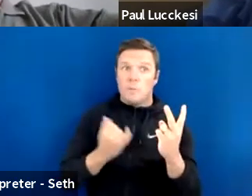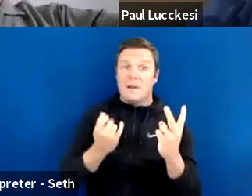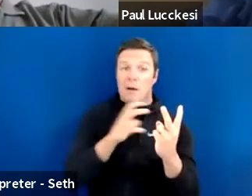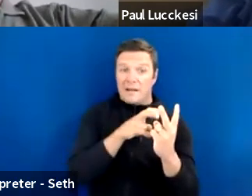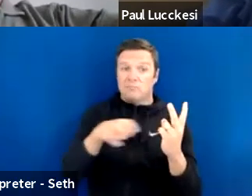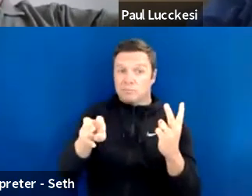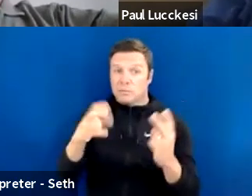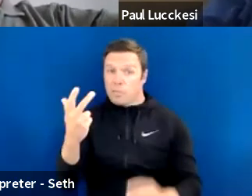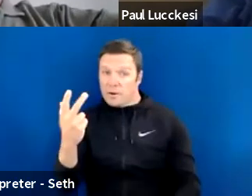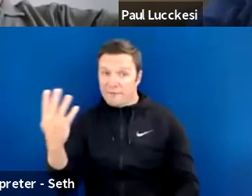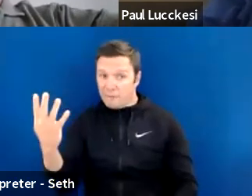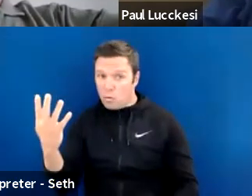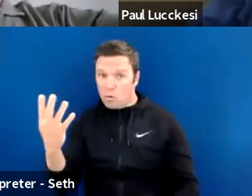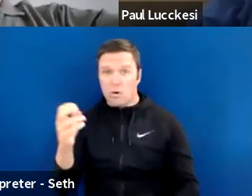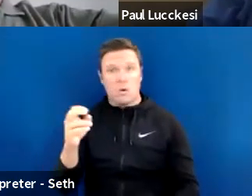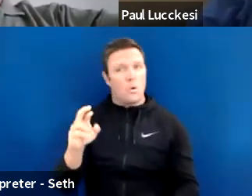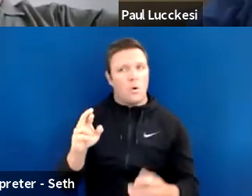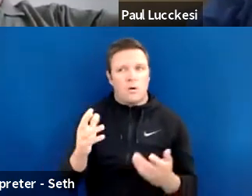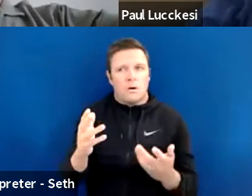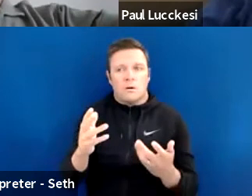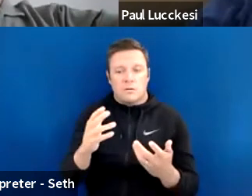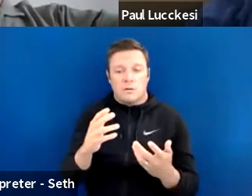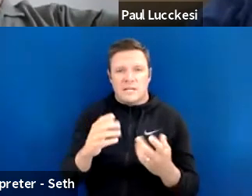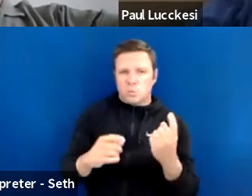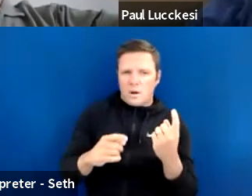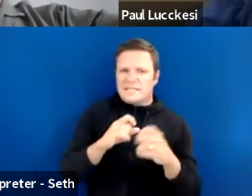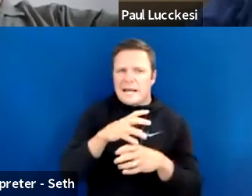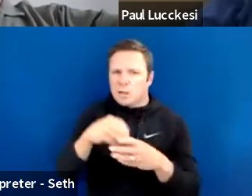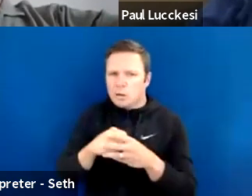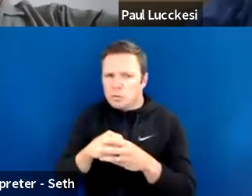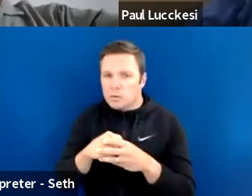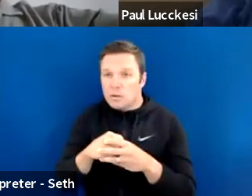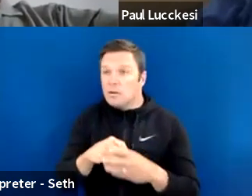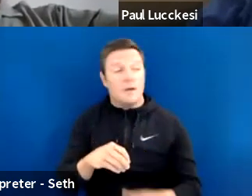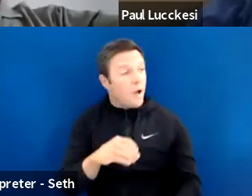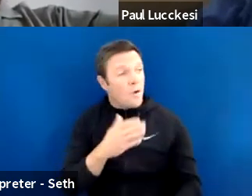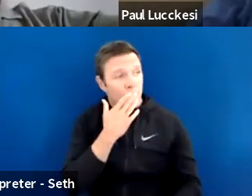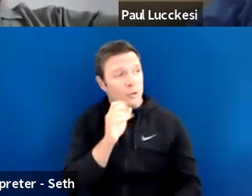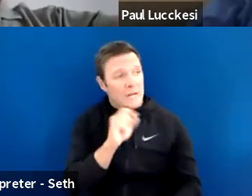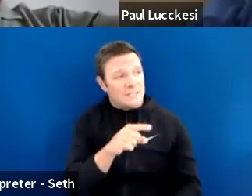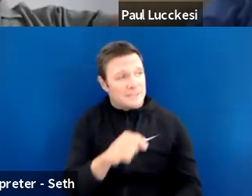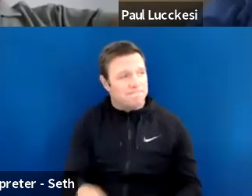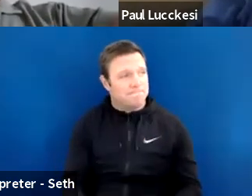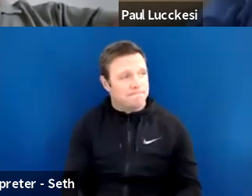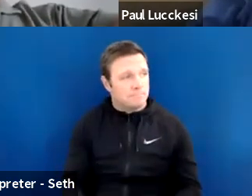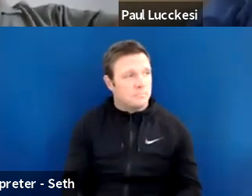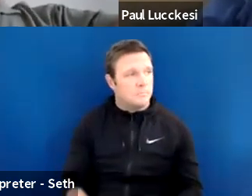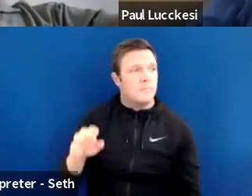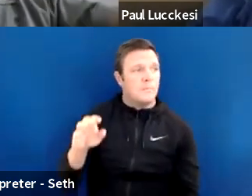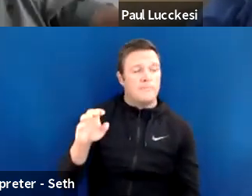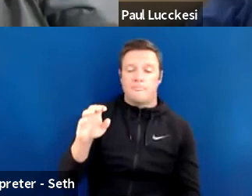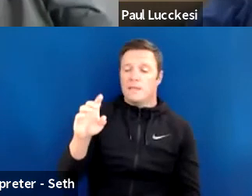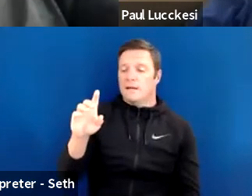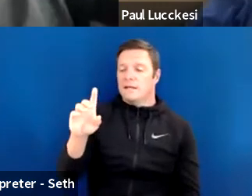4? Does DEC 101 kind of encompass all of those? Yeah, that's a good question, Nikki. So DEC 101 was